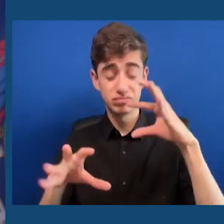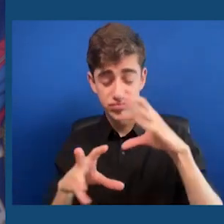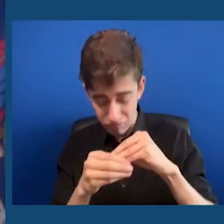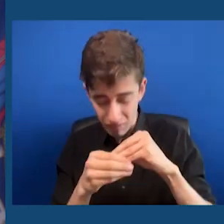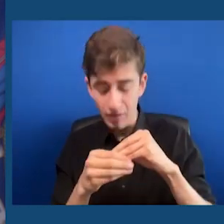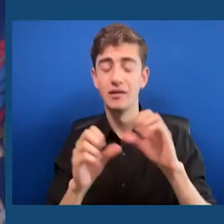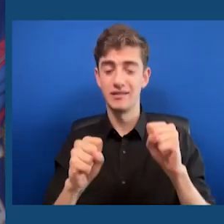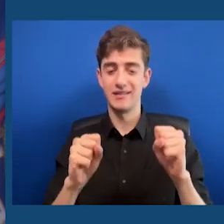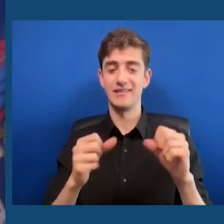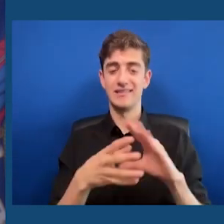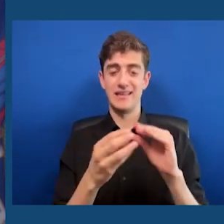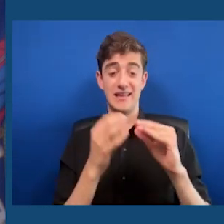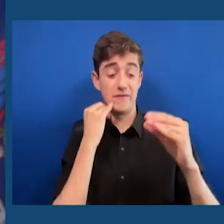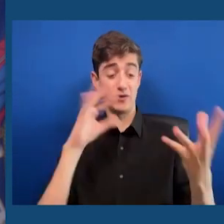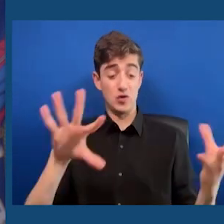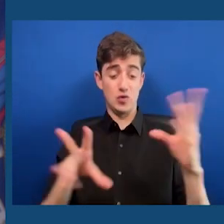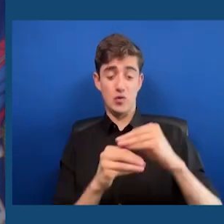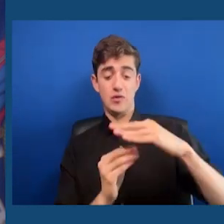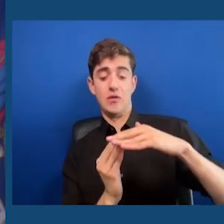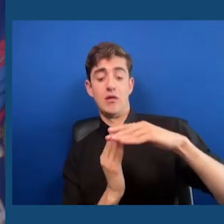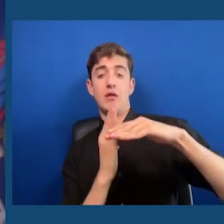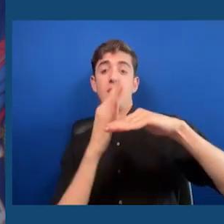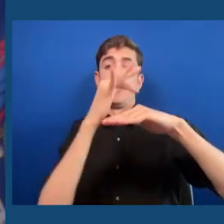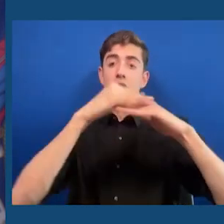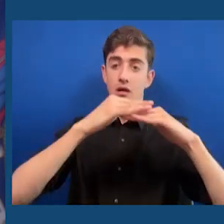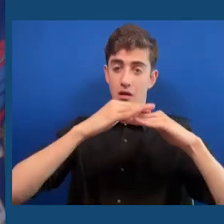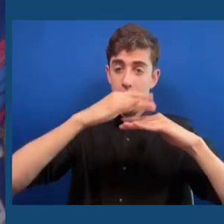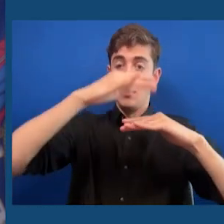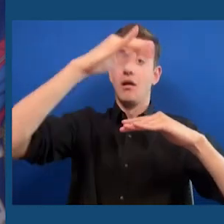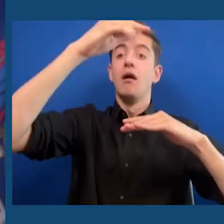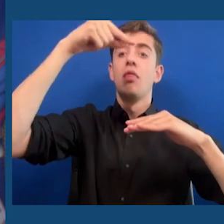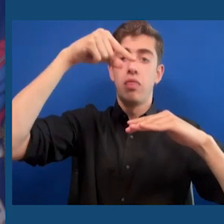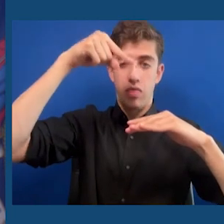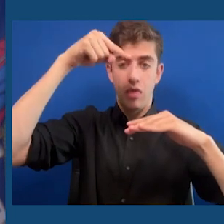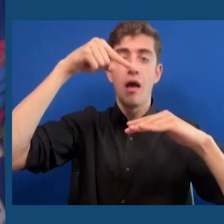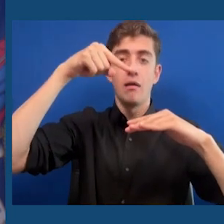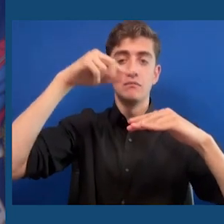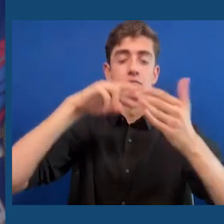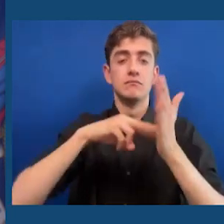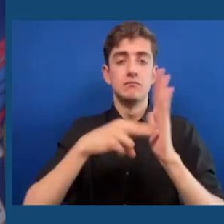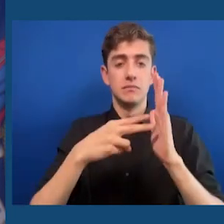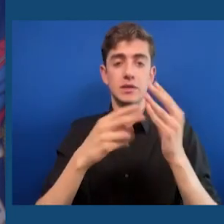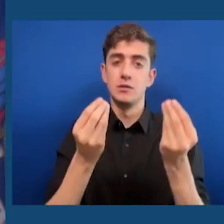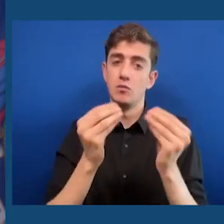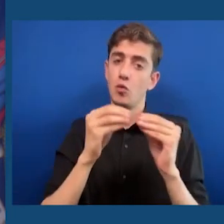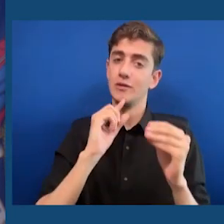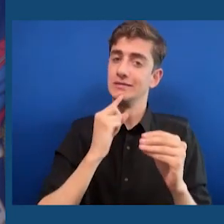places. So we made sure that you could add that up and have that go toward the charges. We're also